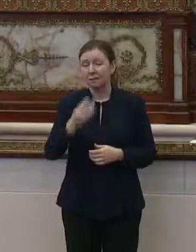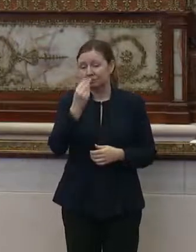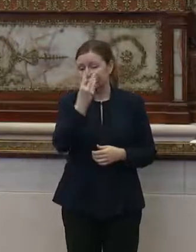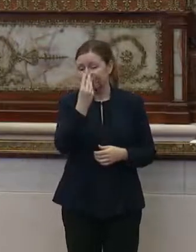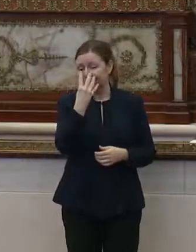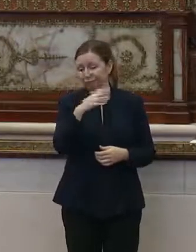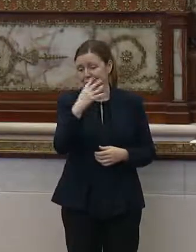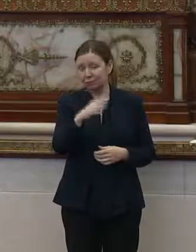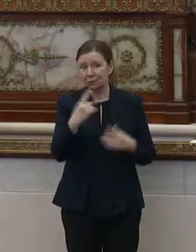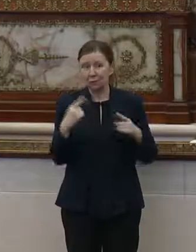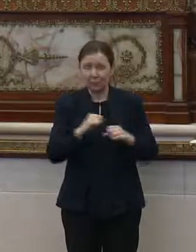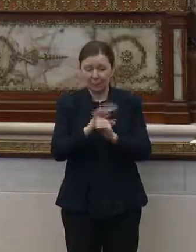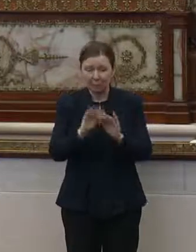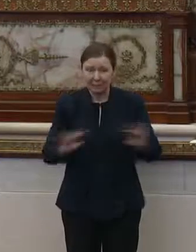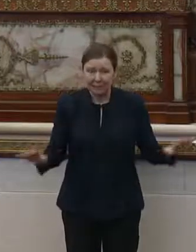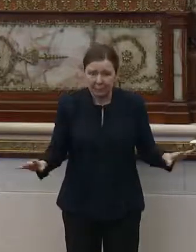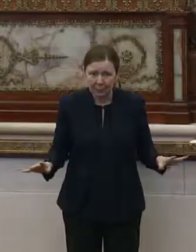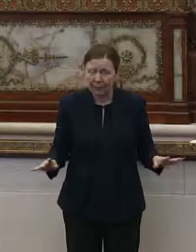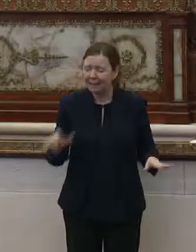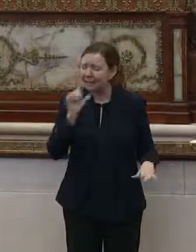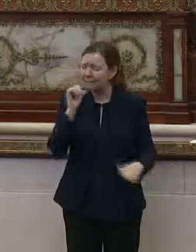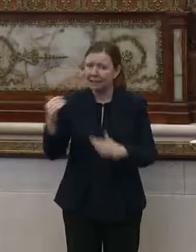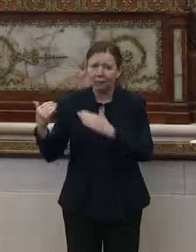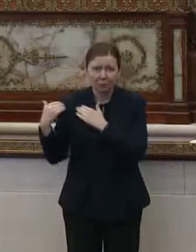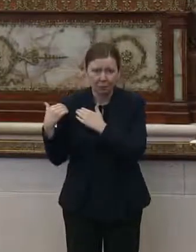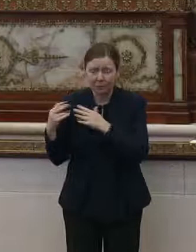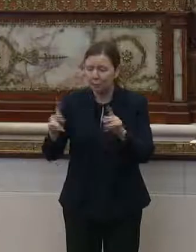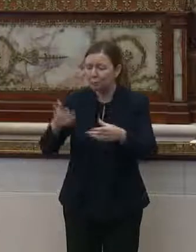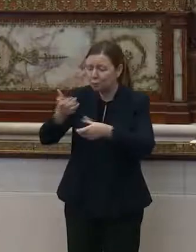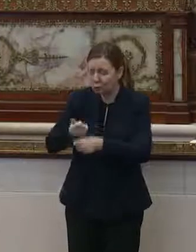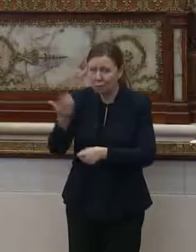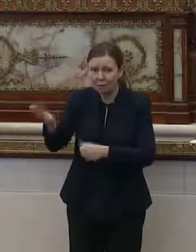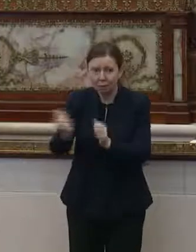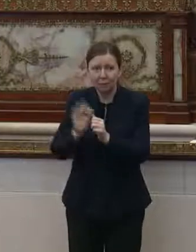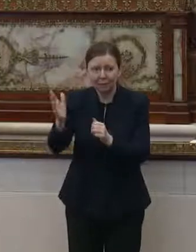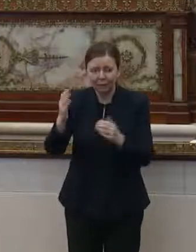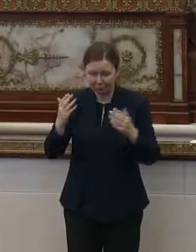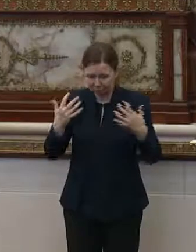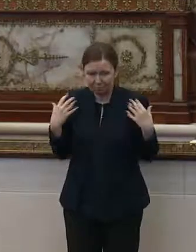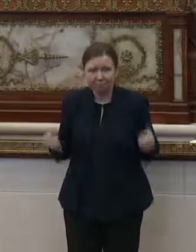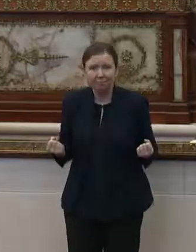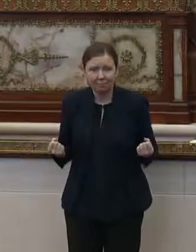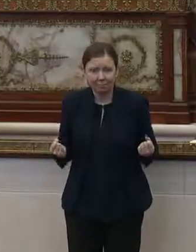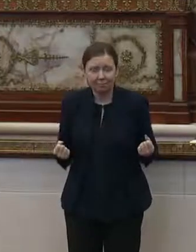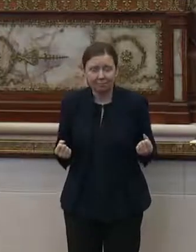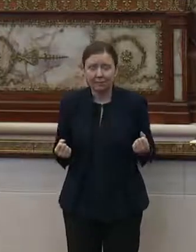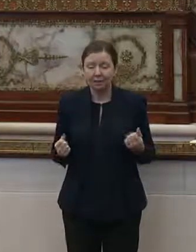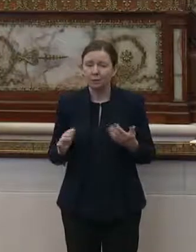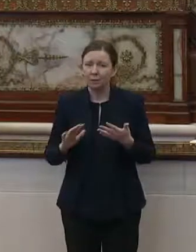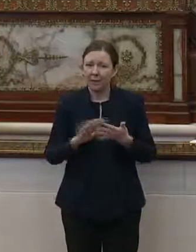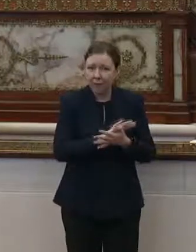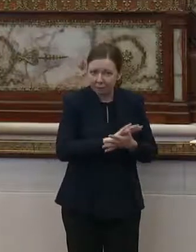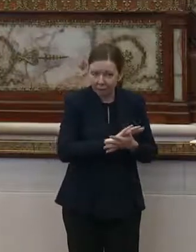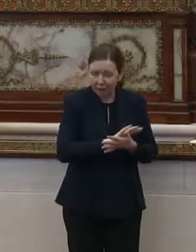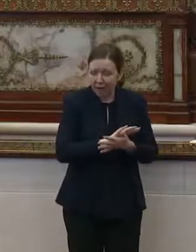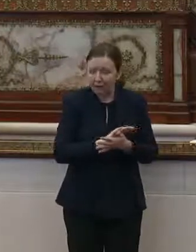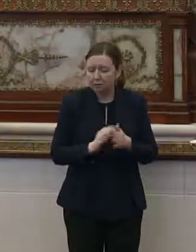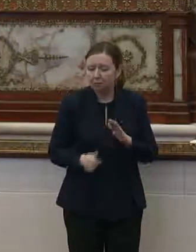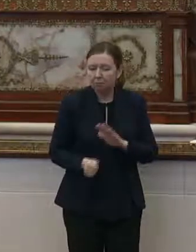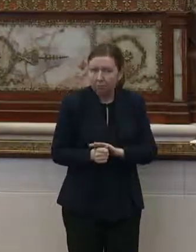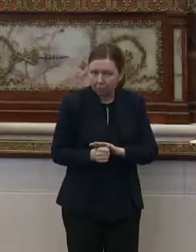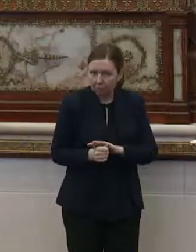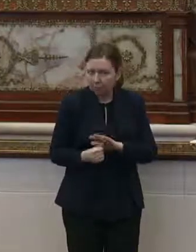is irresponsible when the people have entrusted you with their well-being. To camouflage, disguise, or